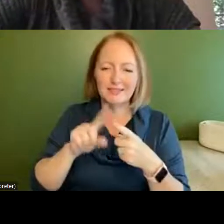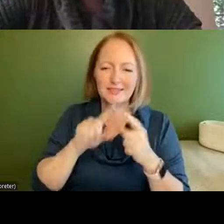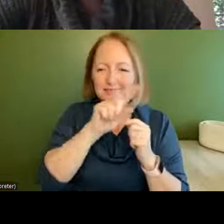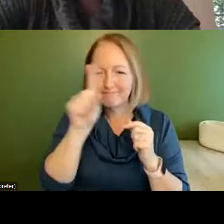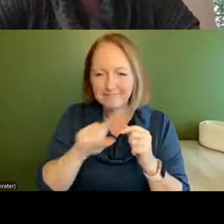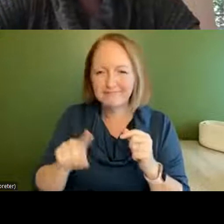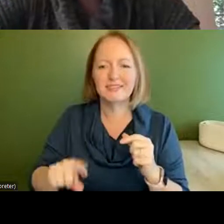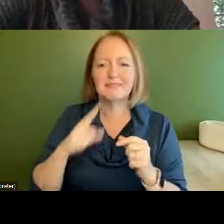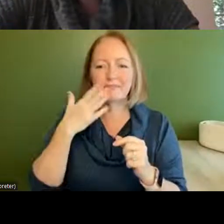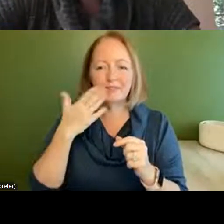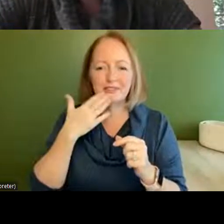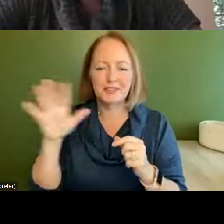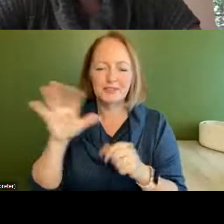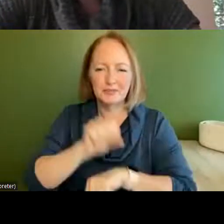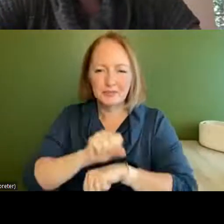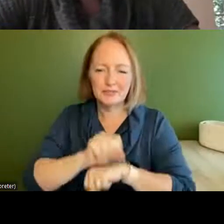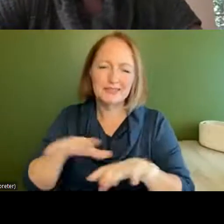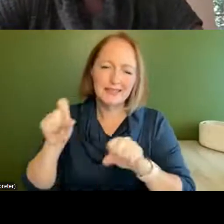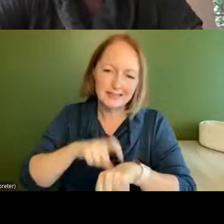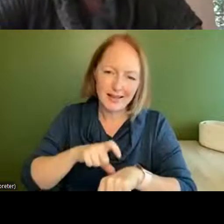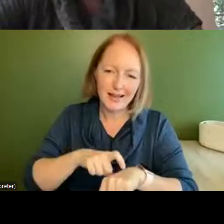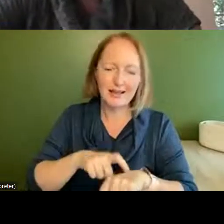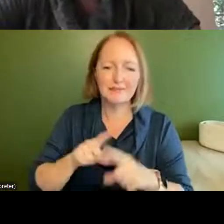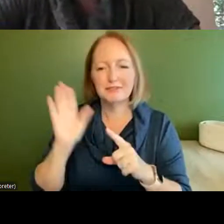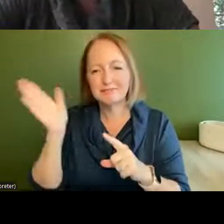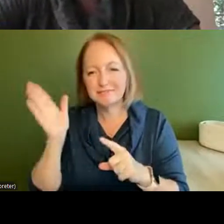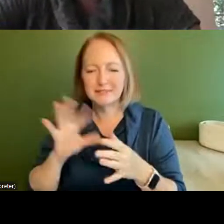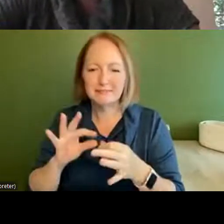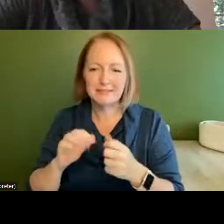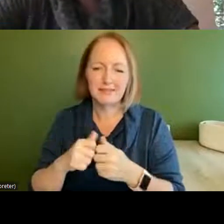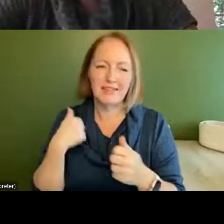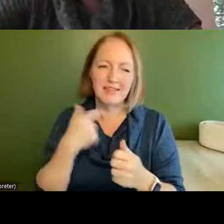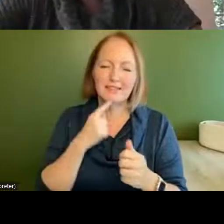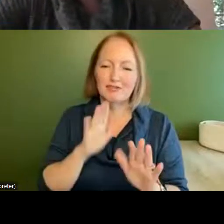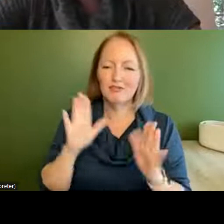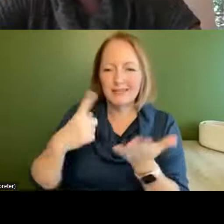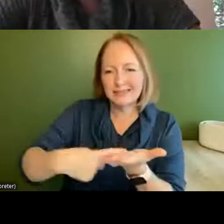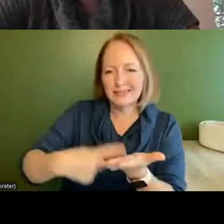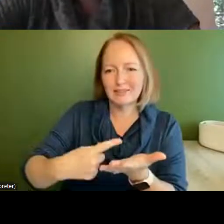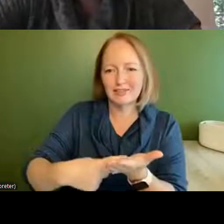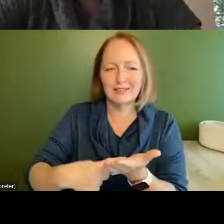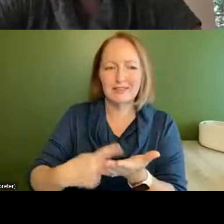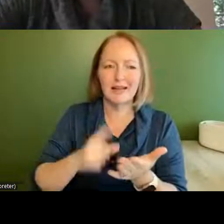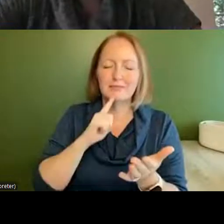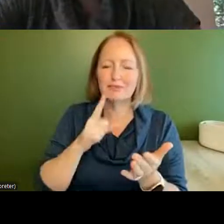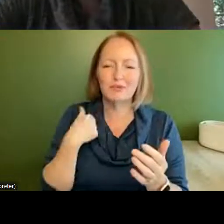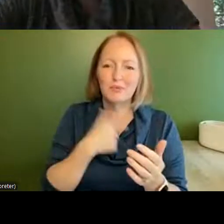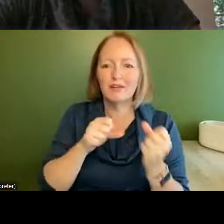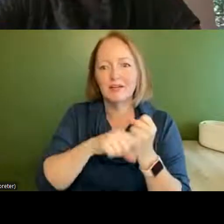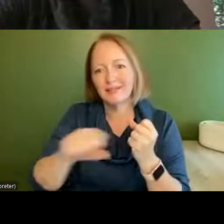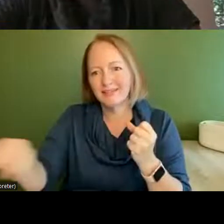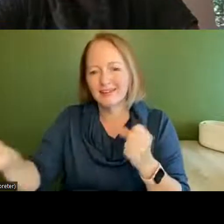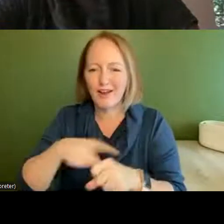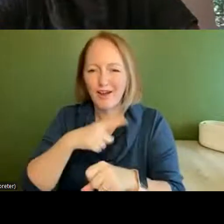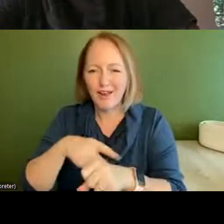panelists. Really appreciate you all taking the time and to speak with us. It's been a great discussion. I'm sure we could keep going on